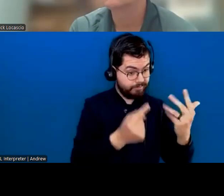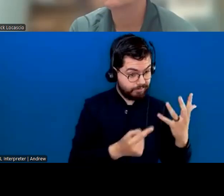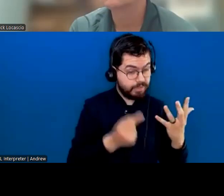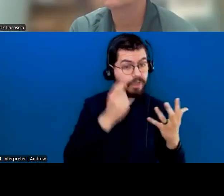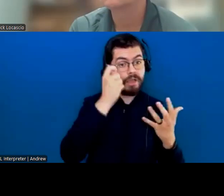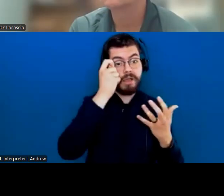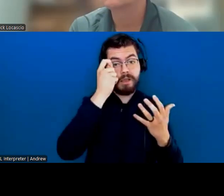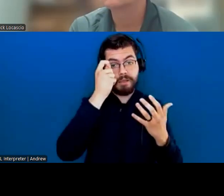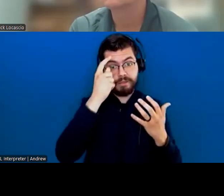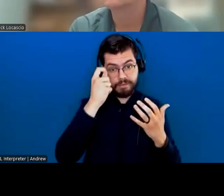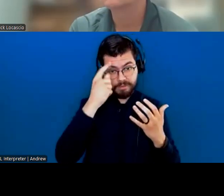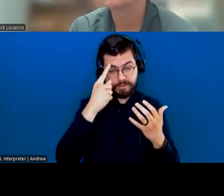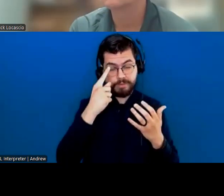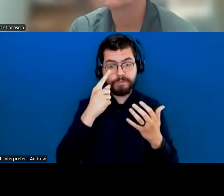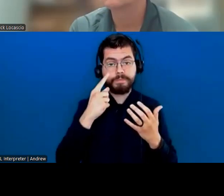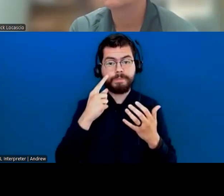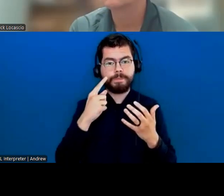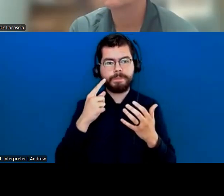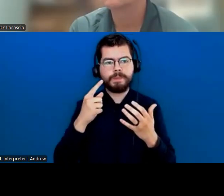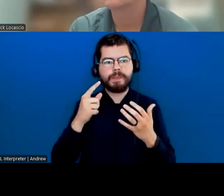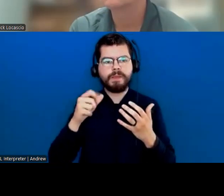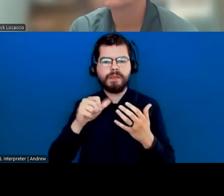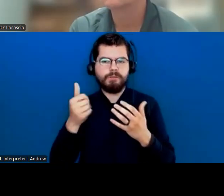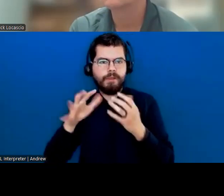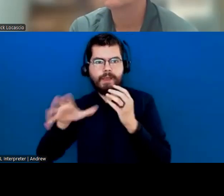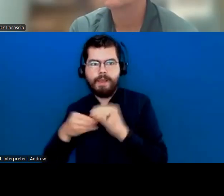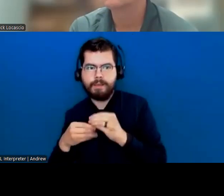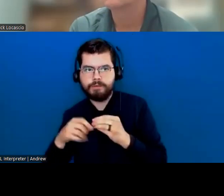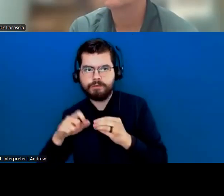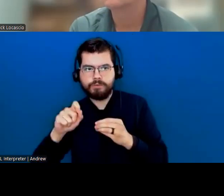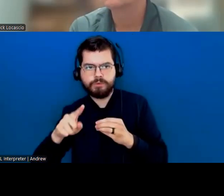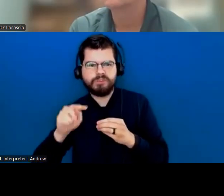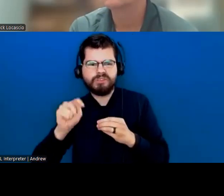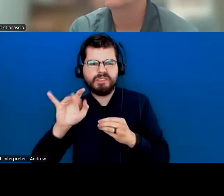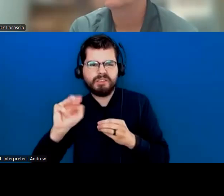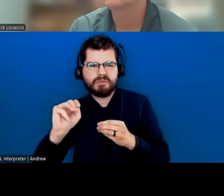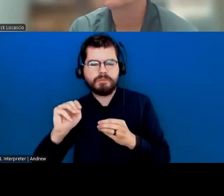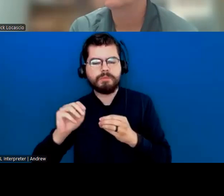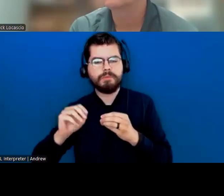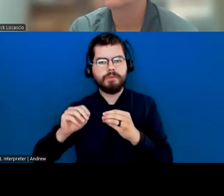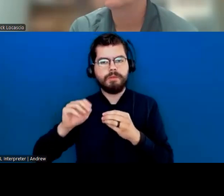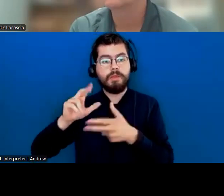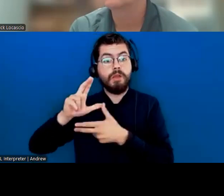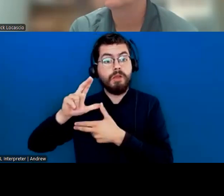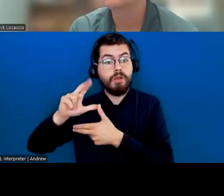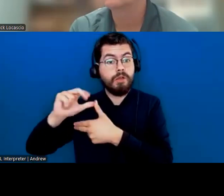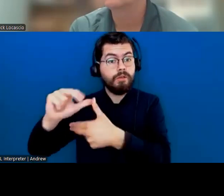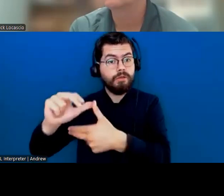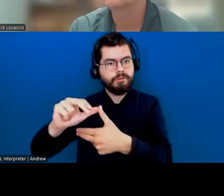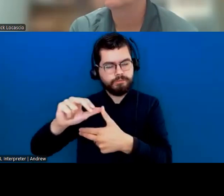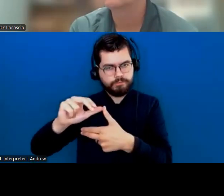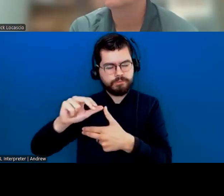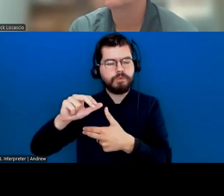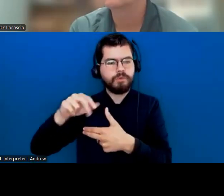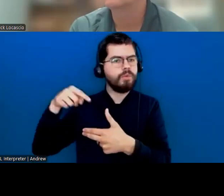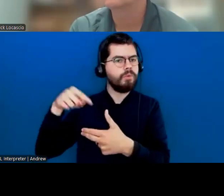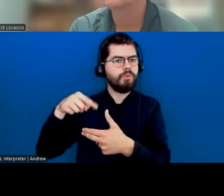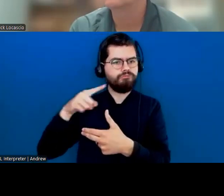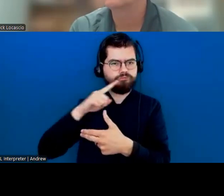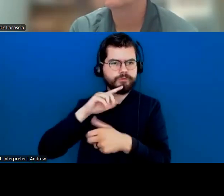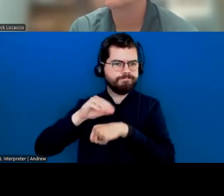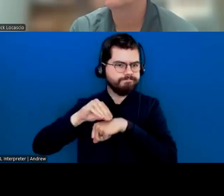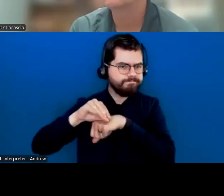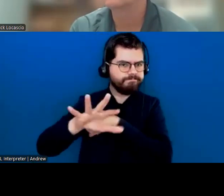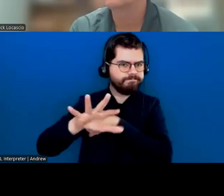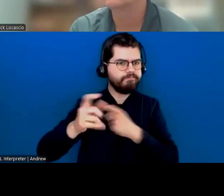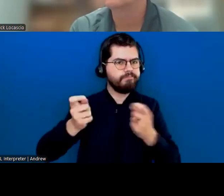to that, Tim, I think specifically, how are hurricanes specifically influencing your management and